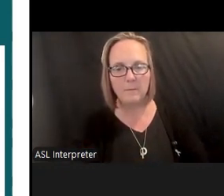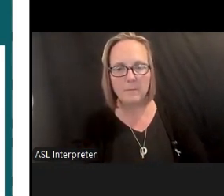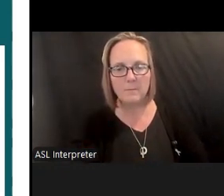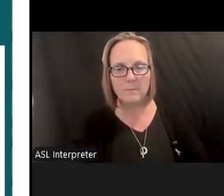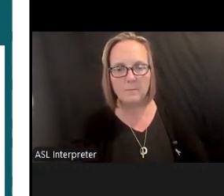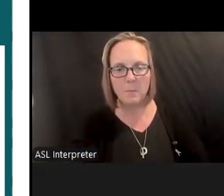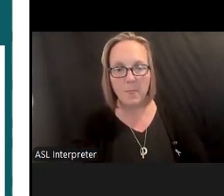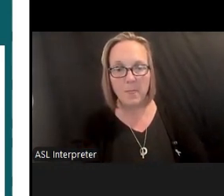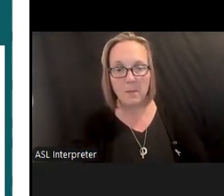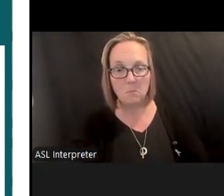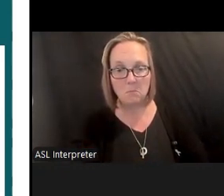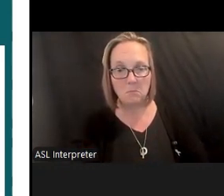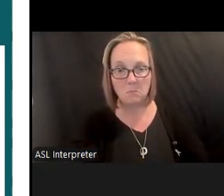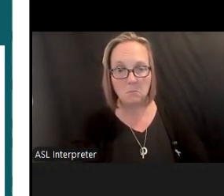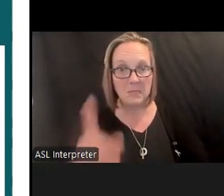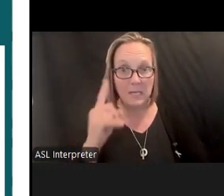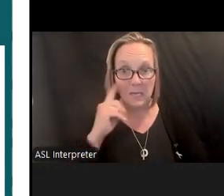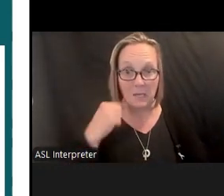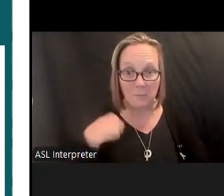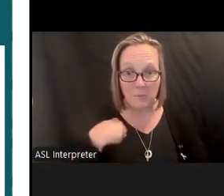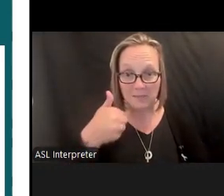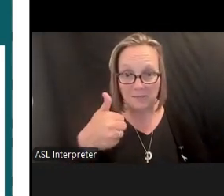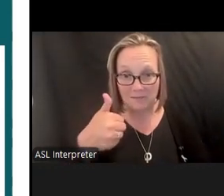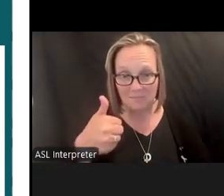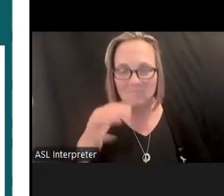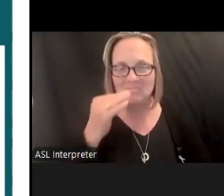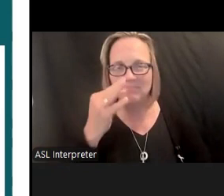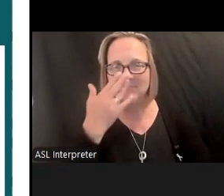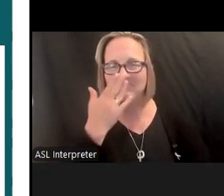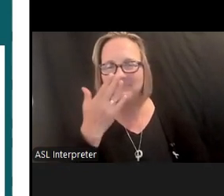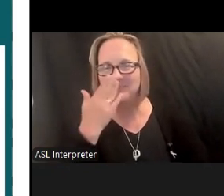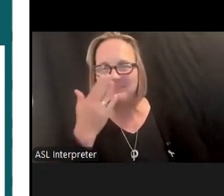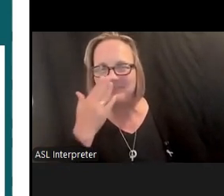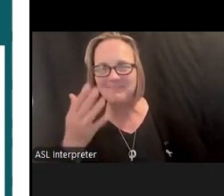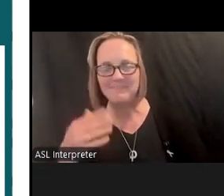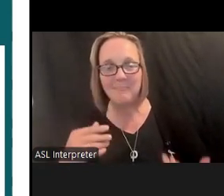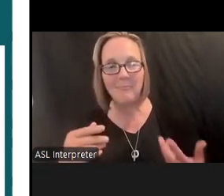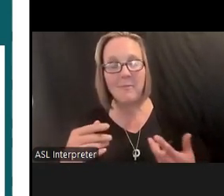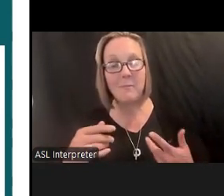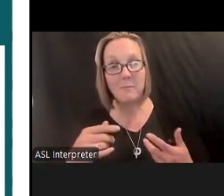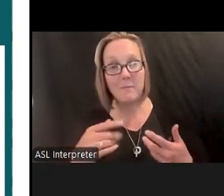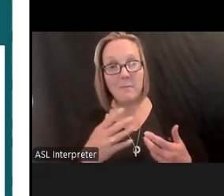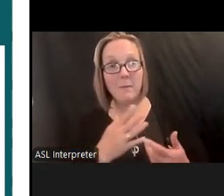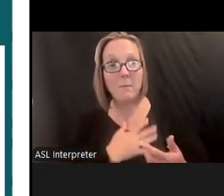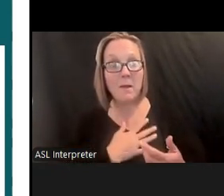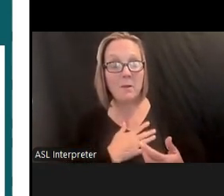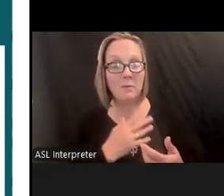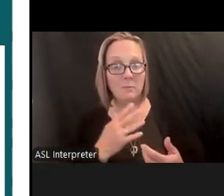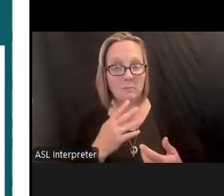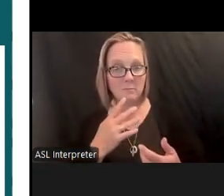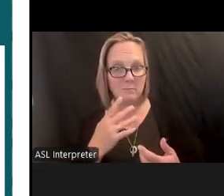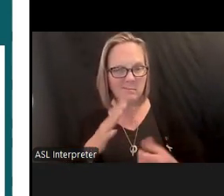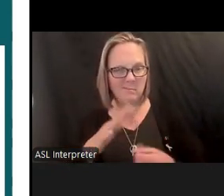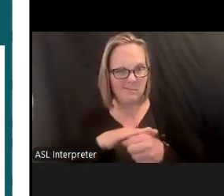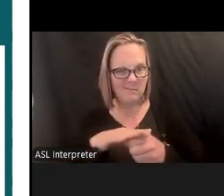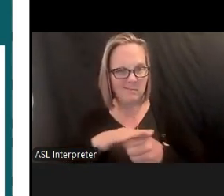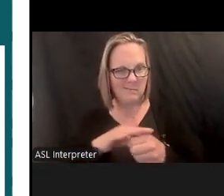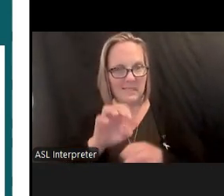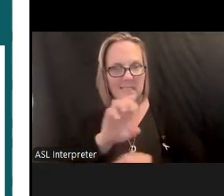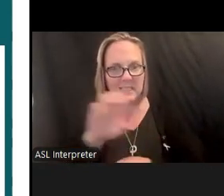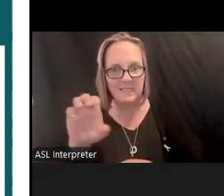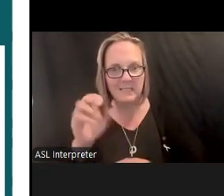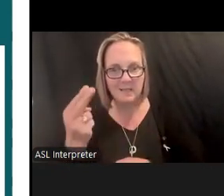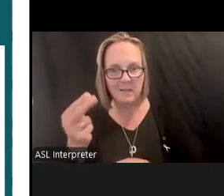Yes. Hi, can you hear me? Yes, we can hear you. Oh, okay, thank you. I'm based in East Harlem, and I'm a lifelong New